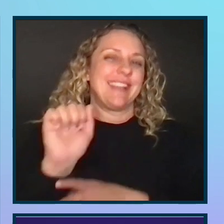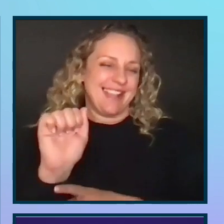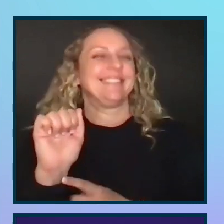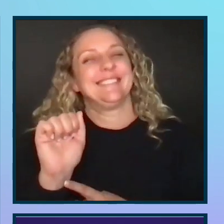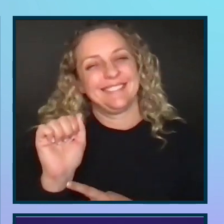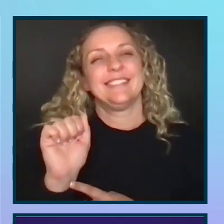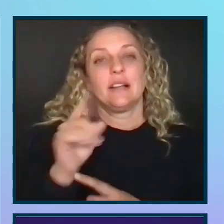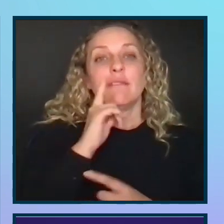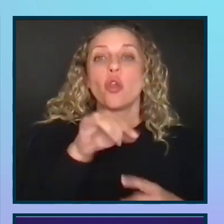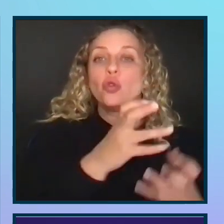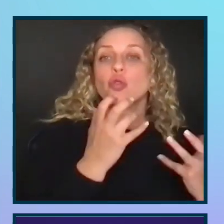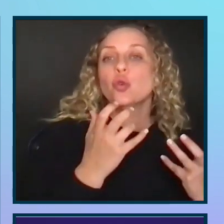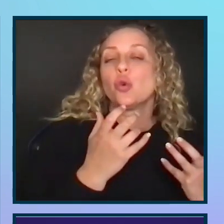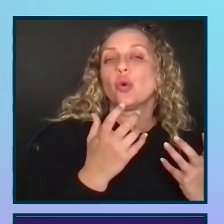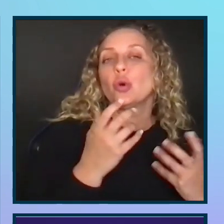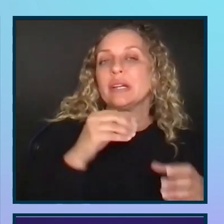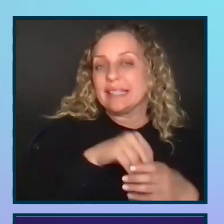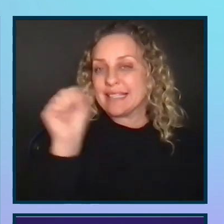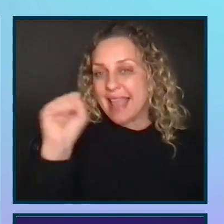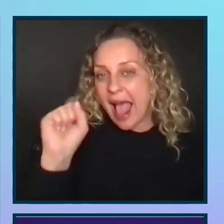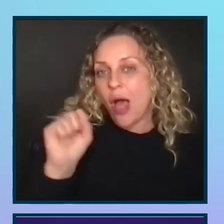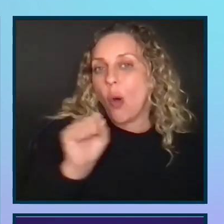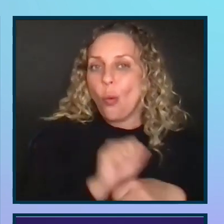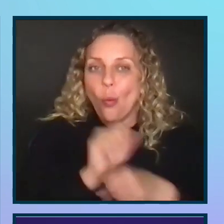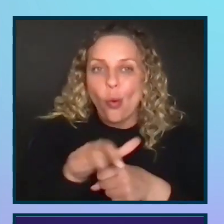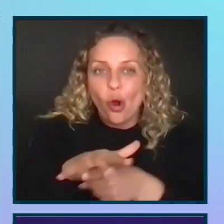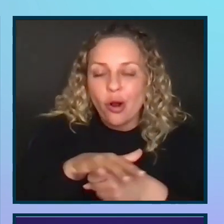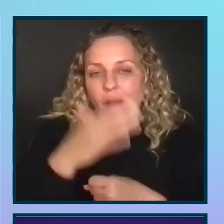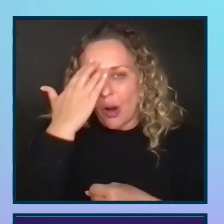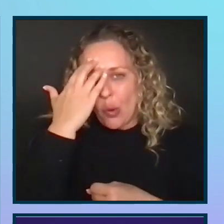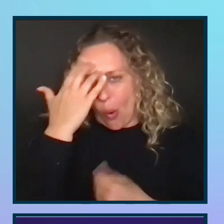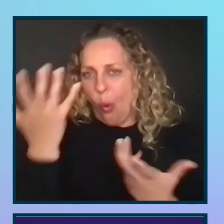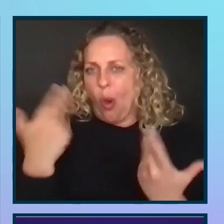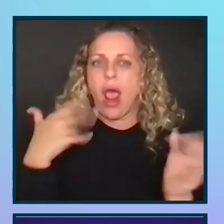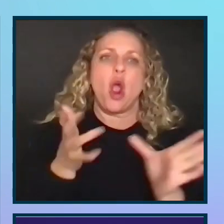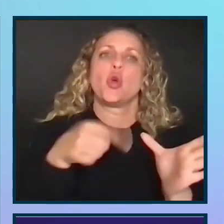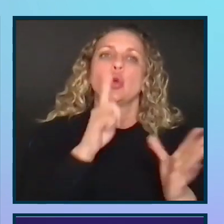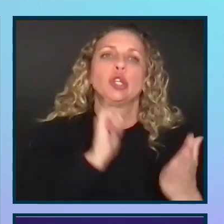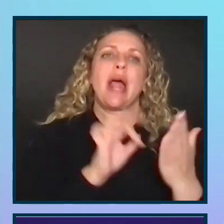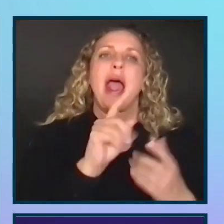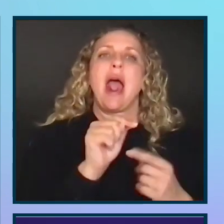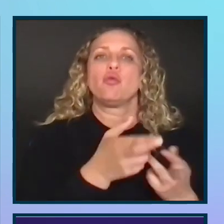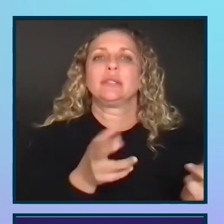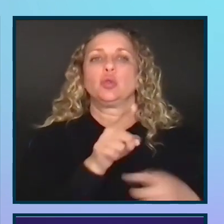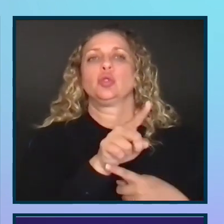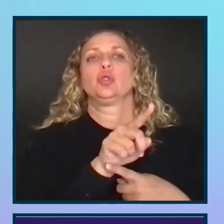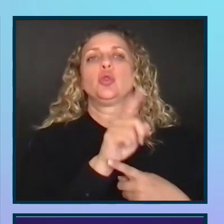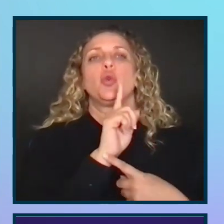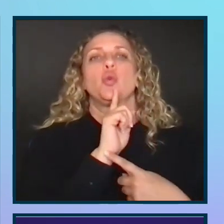native-land.ca. For those of you who are in Seattle, work in Seattle, or know people who work in Seattle, I encourage you to check out the resource